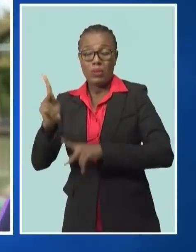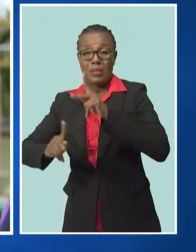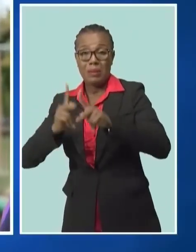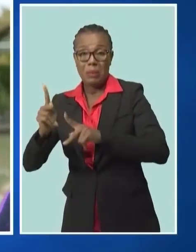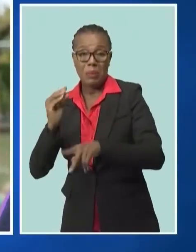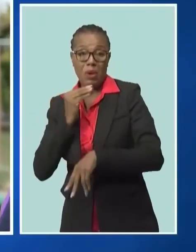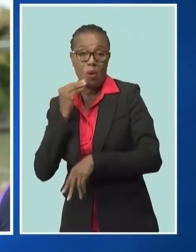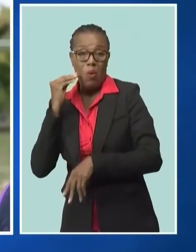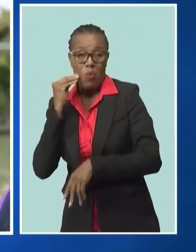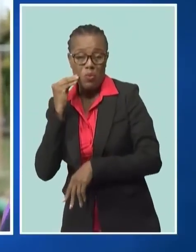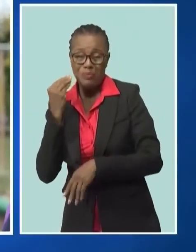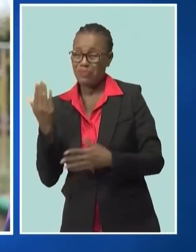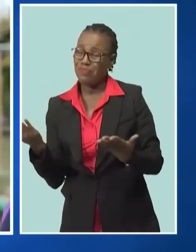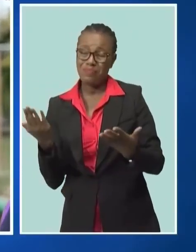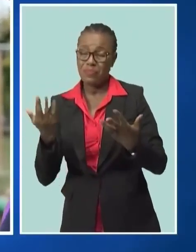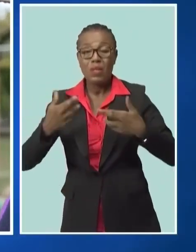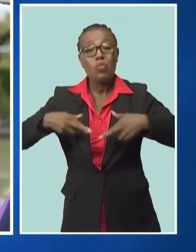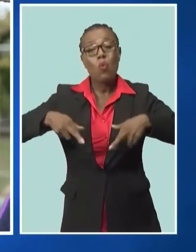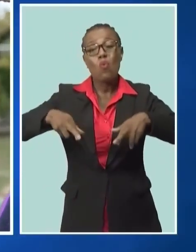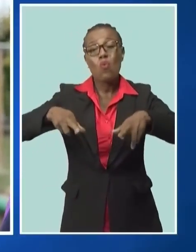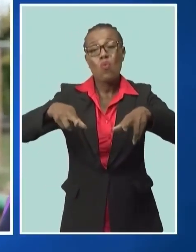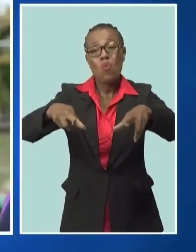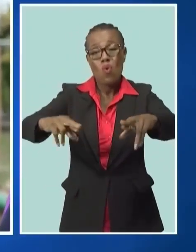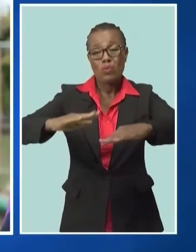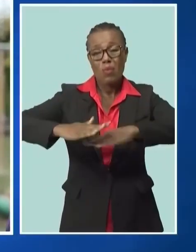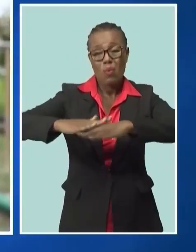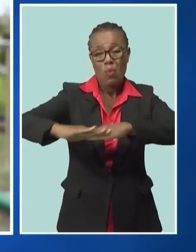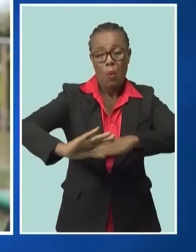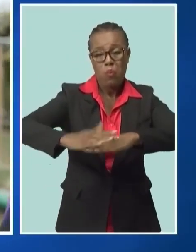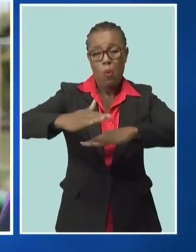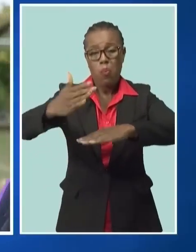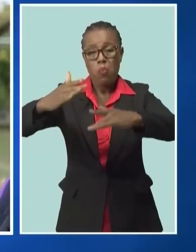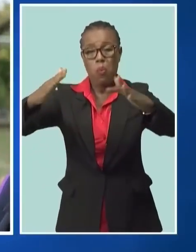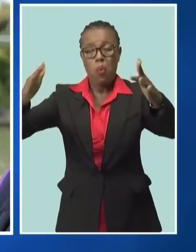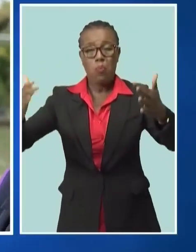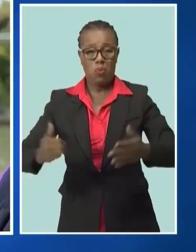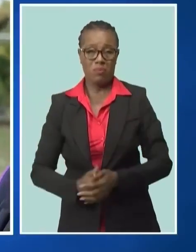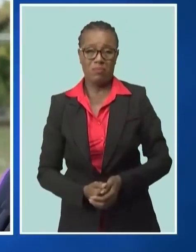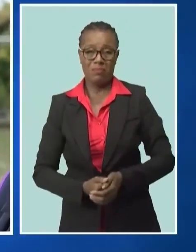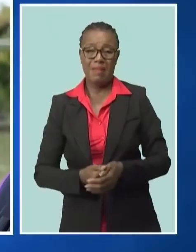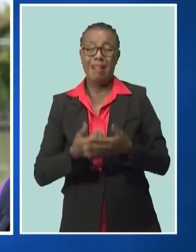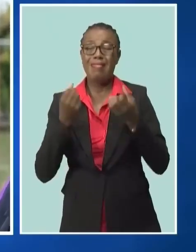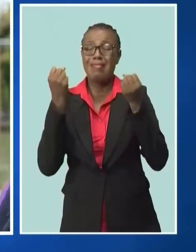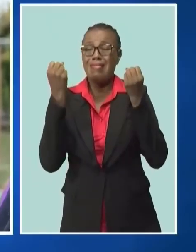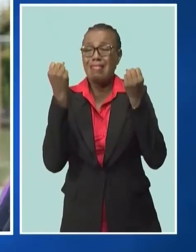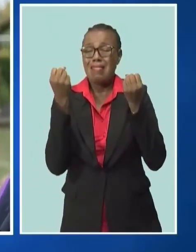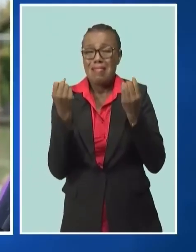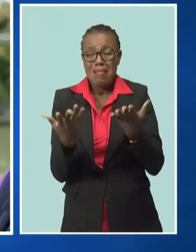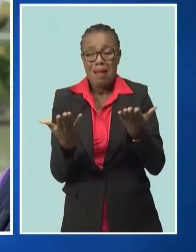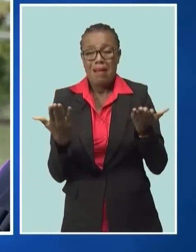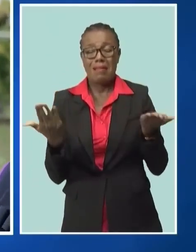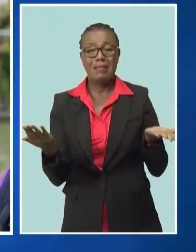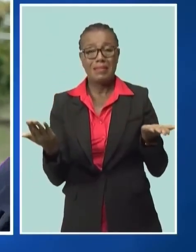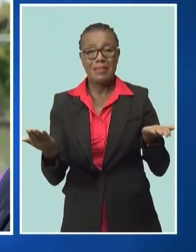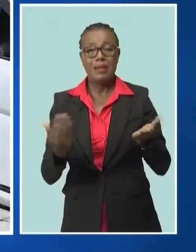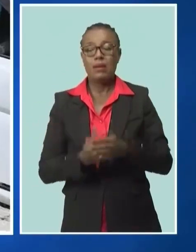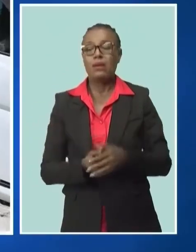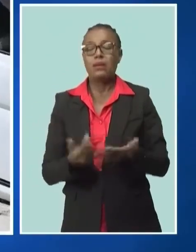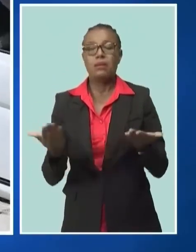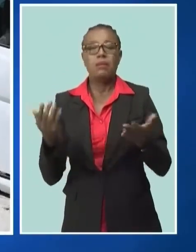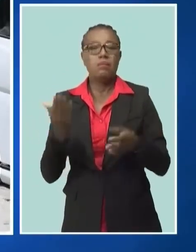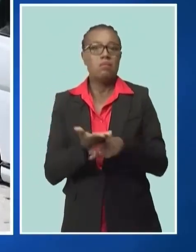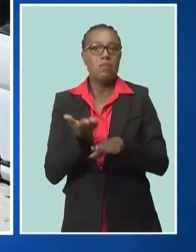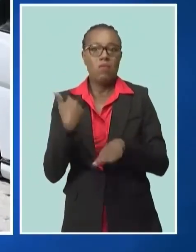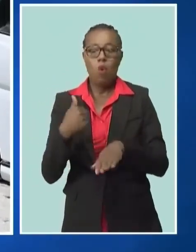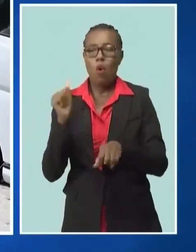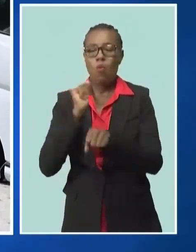also impacted the road infrastructure and all of the infrastructure, many of which is in motion in terms of ongoing road